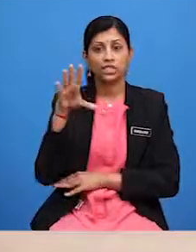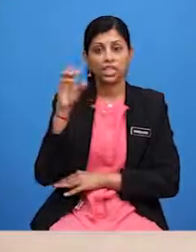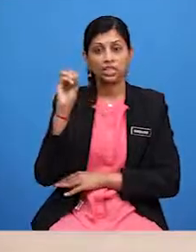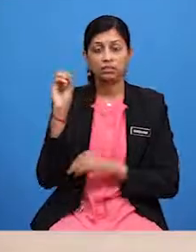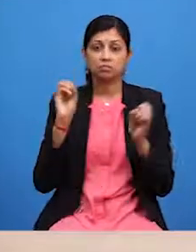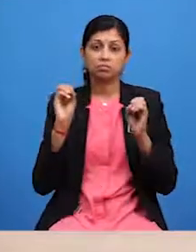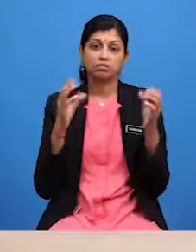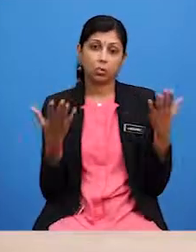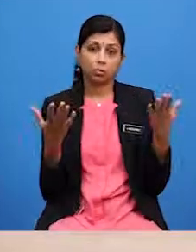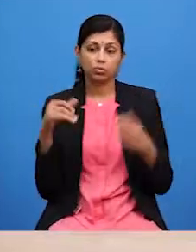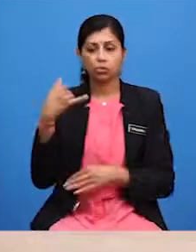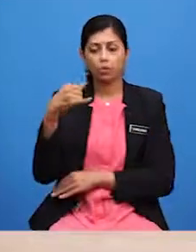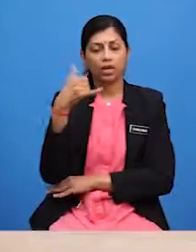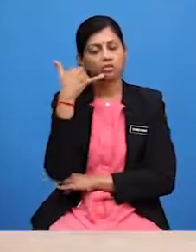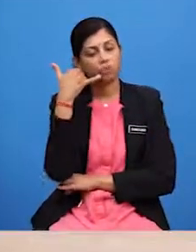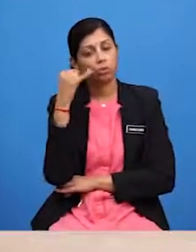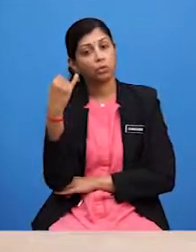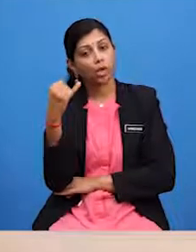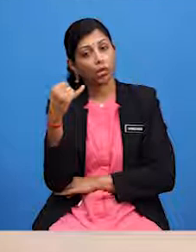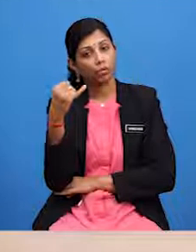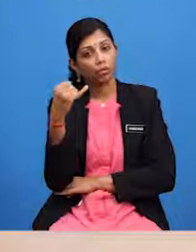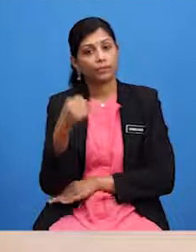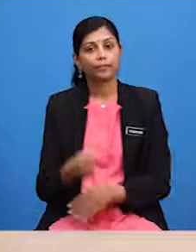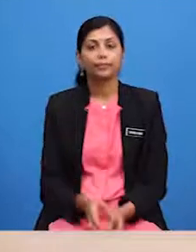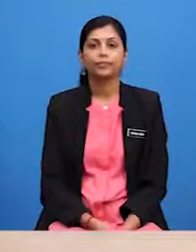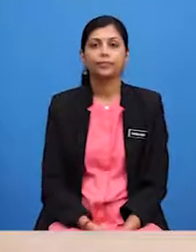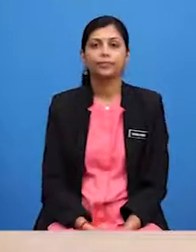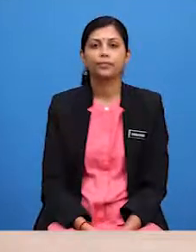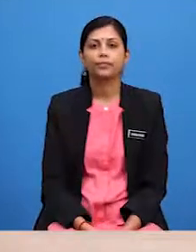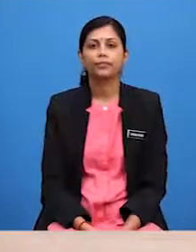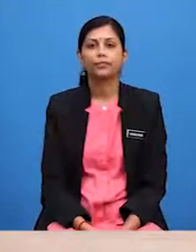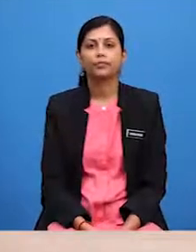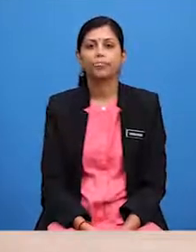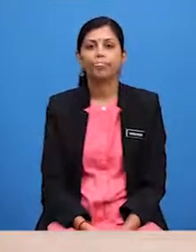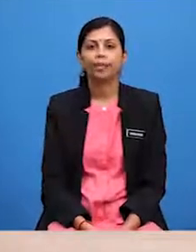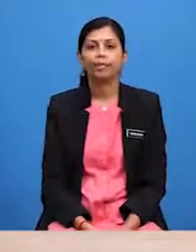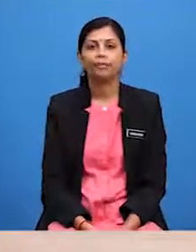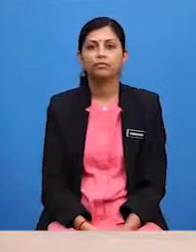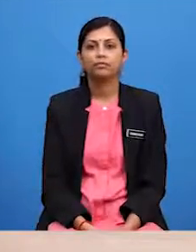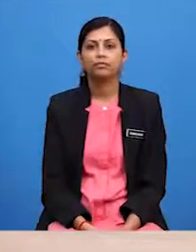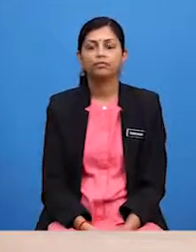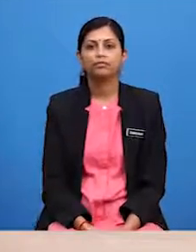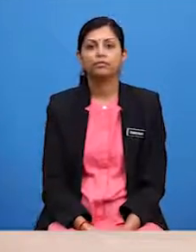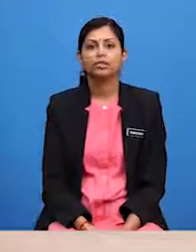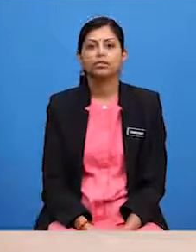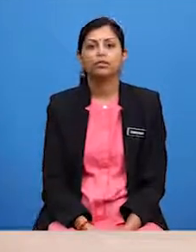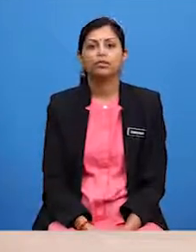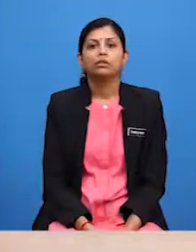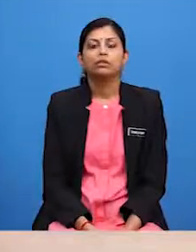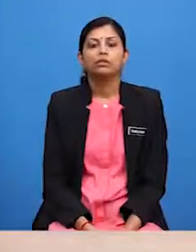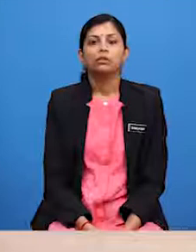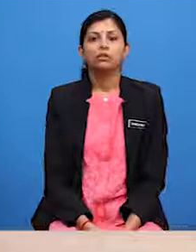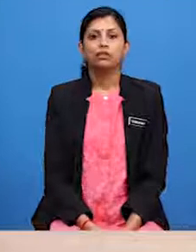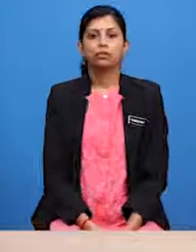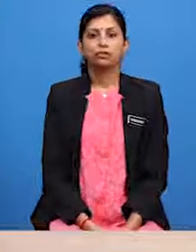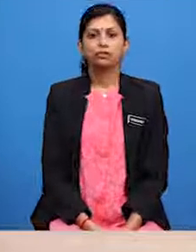it. You need to be aware when you swim in deep, muddy water or where you see